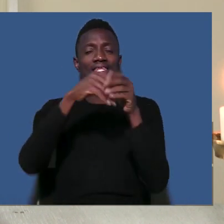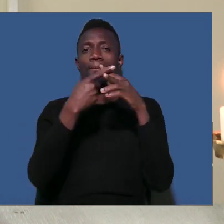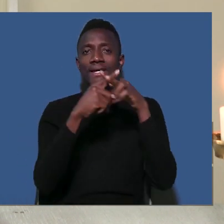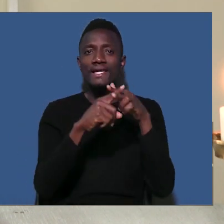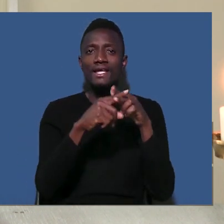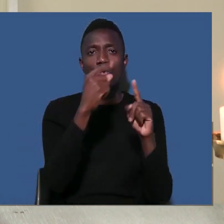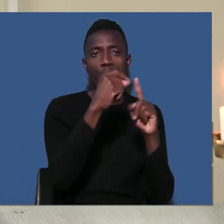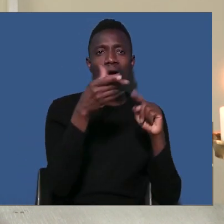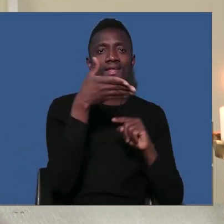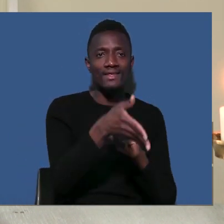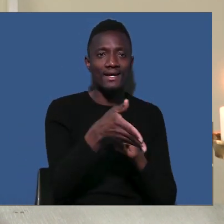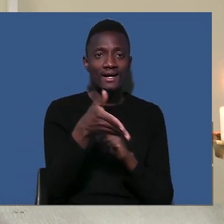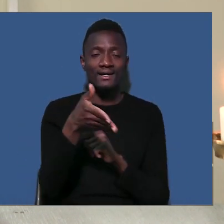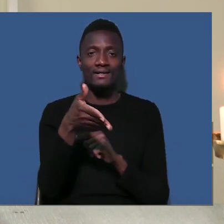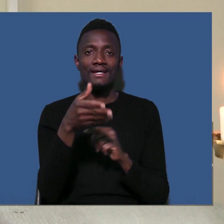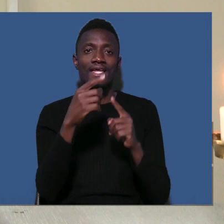But